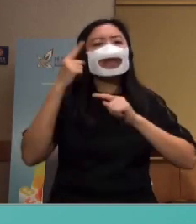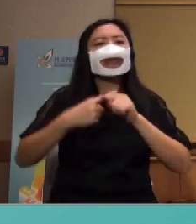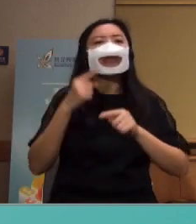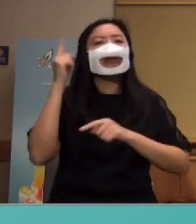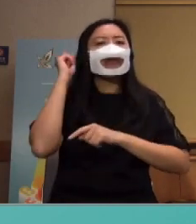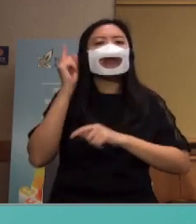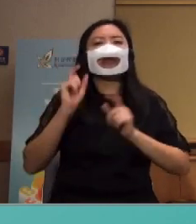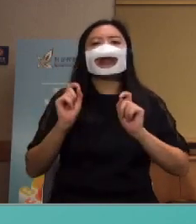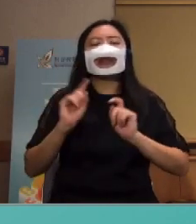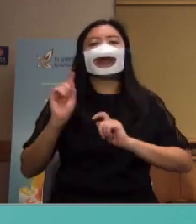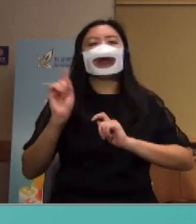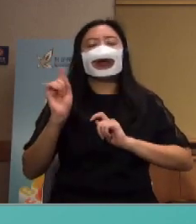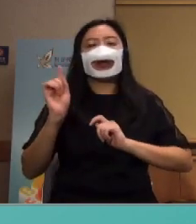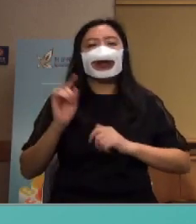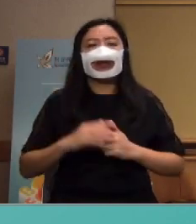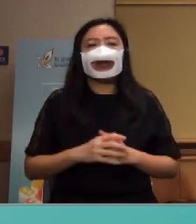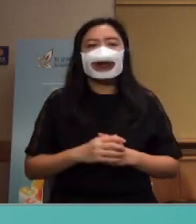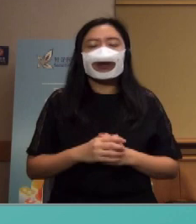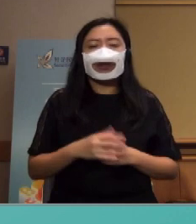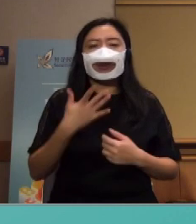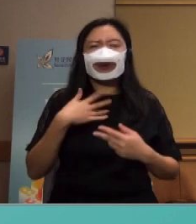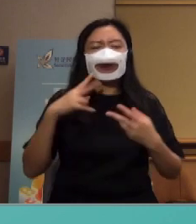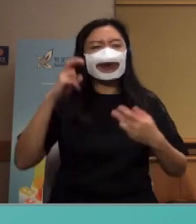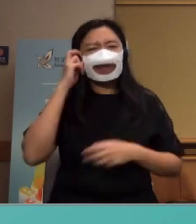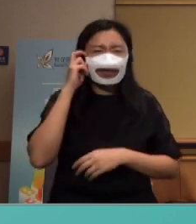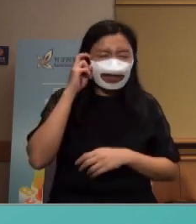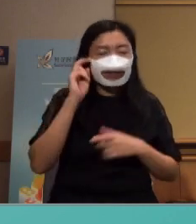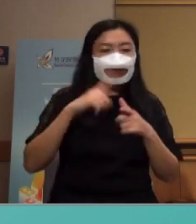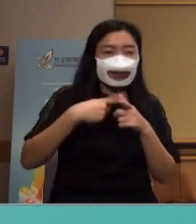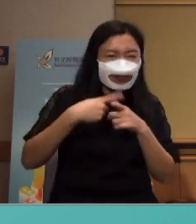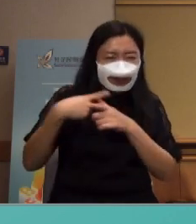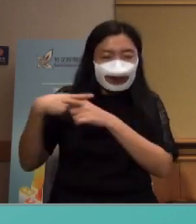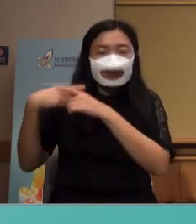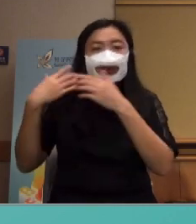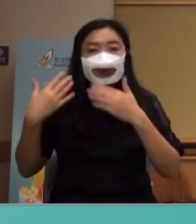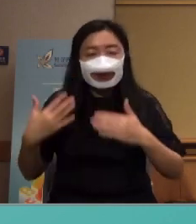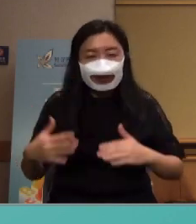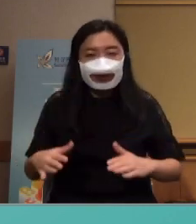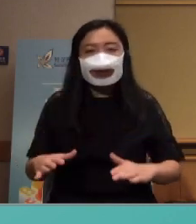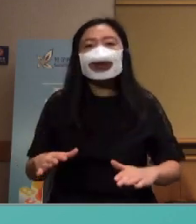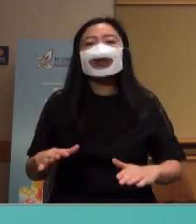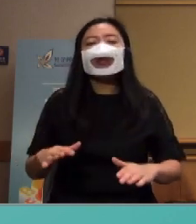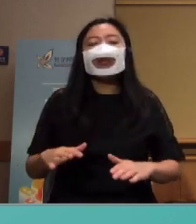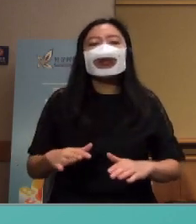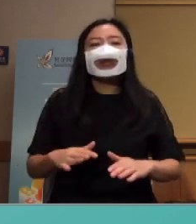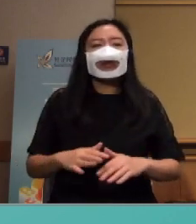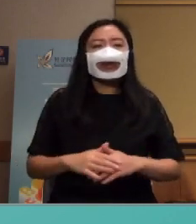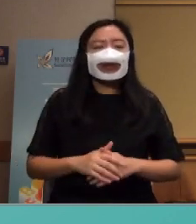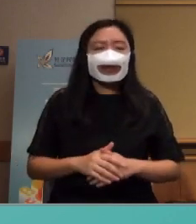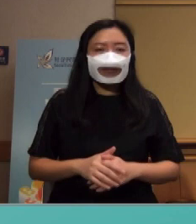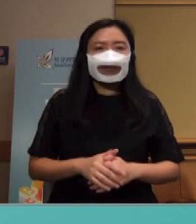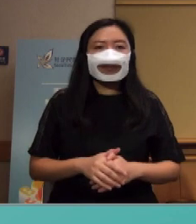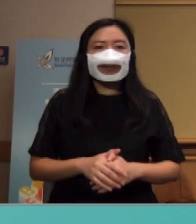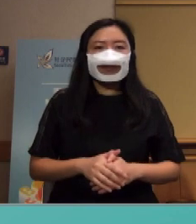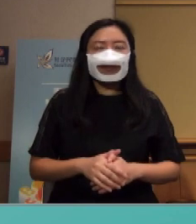ago. And we think we should not do that as a fundraising, because this